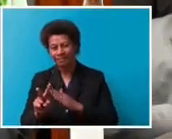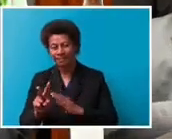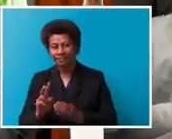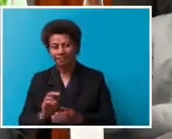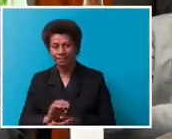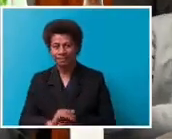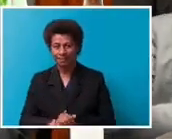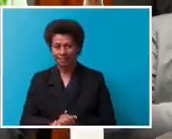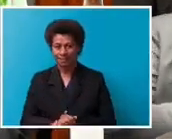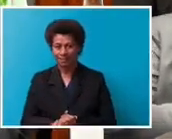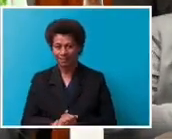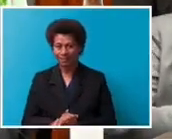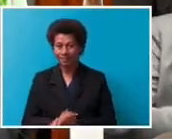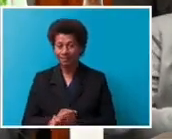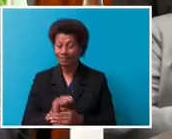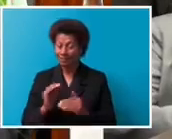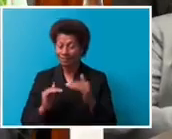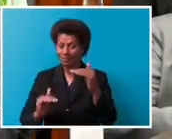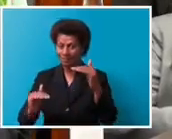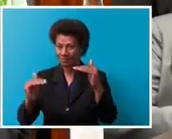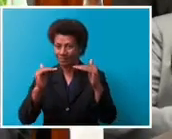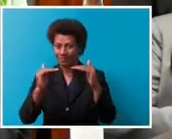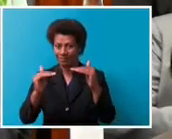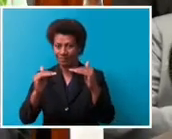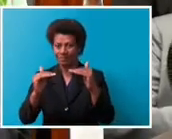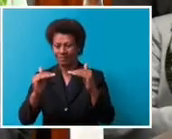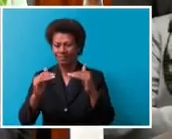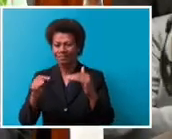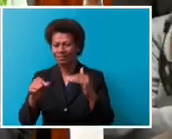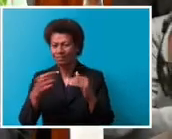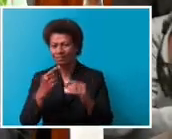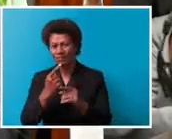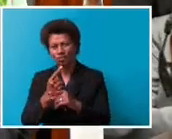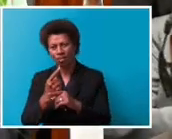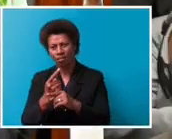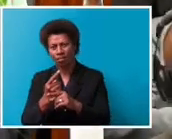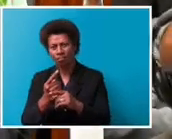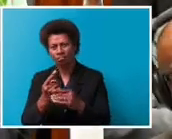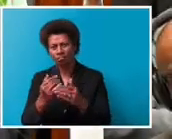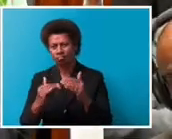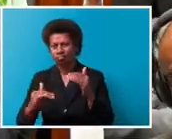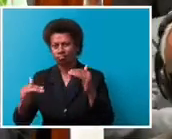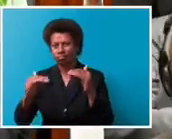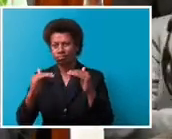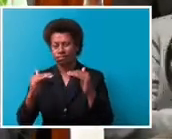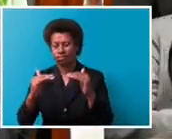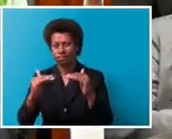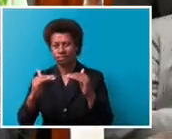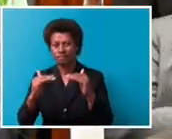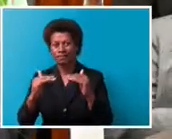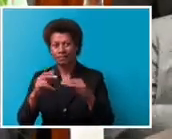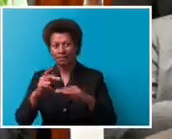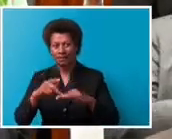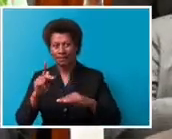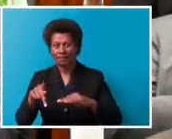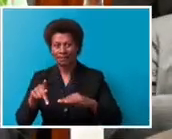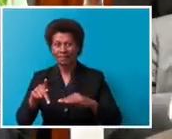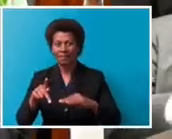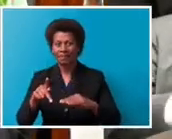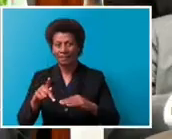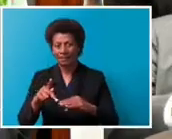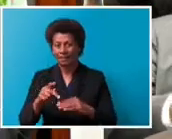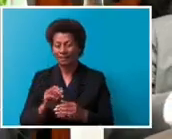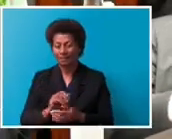which sets the tone for the legislative and governance priorities of this August Parliament. His Excellency, Mr.